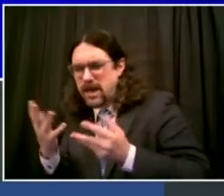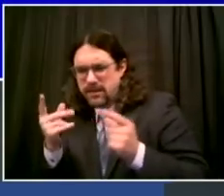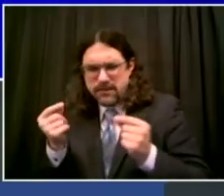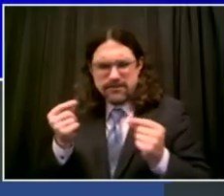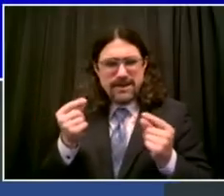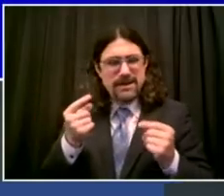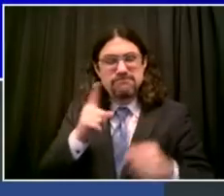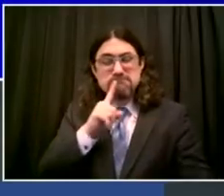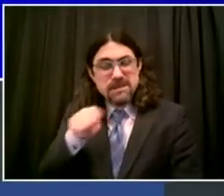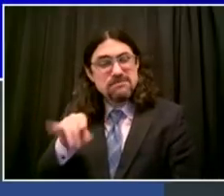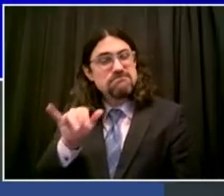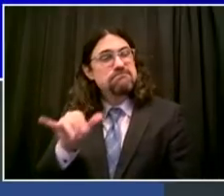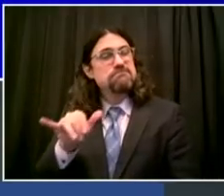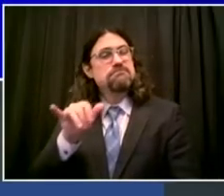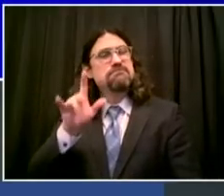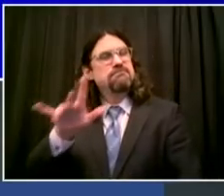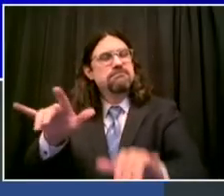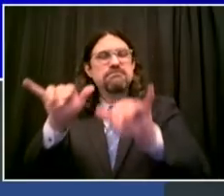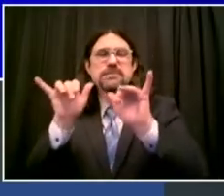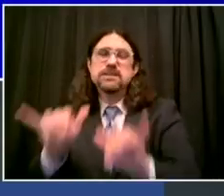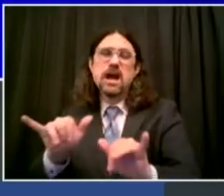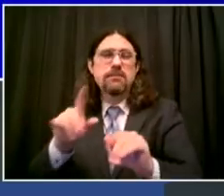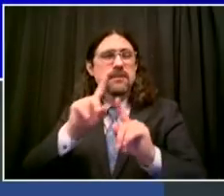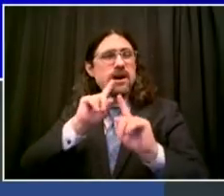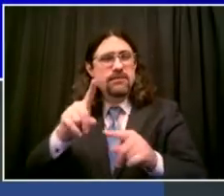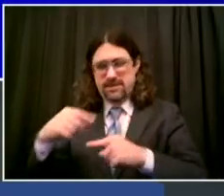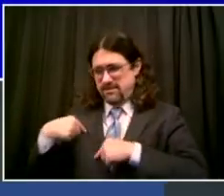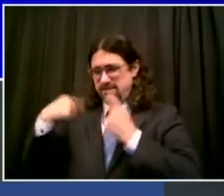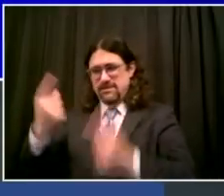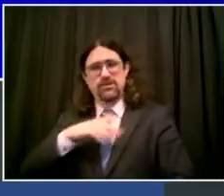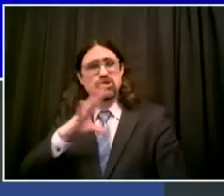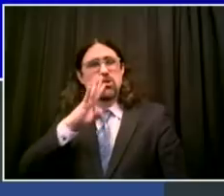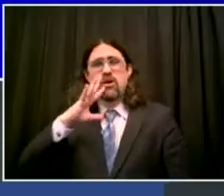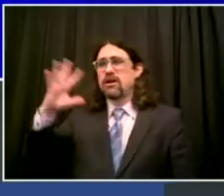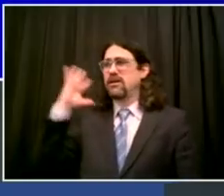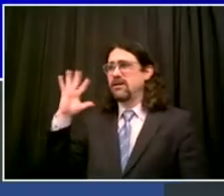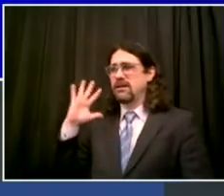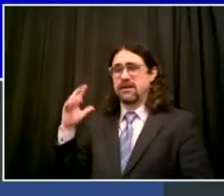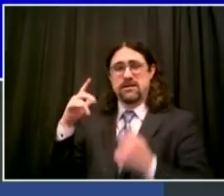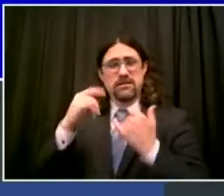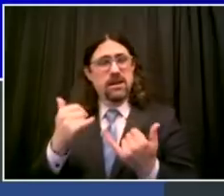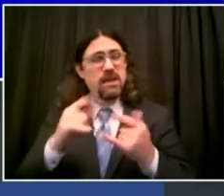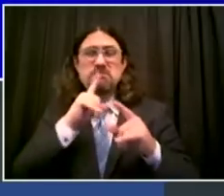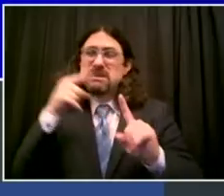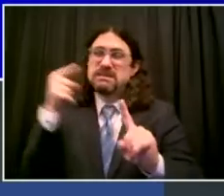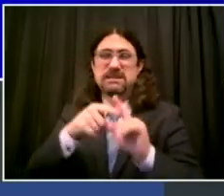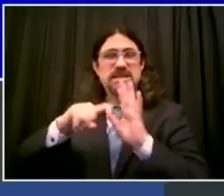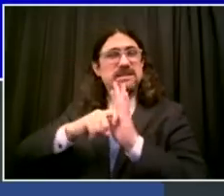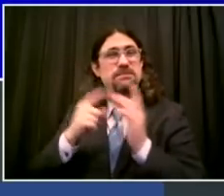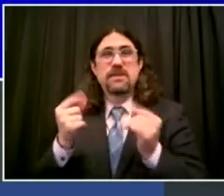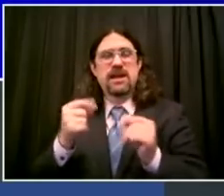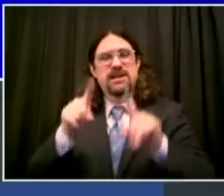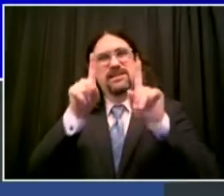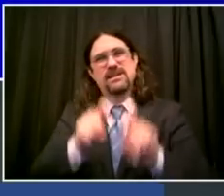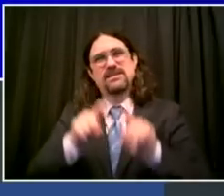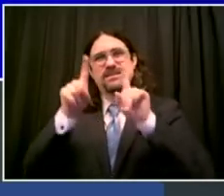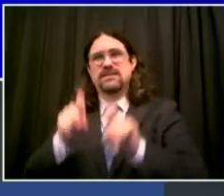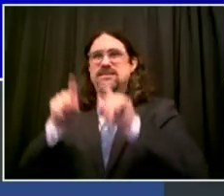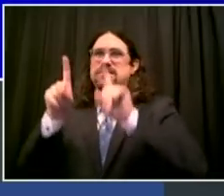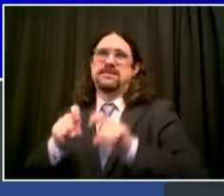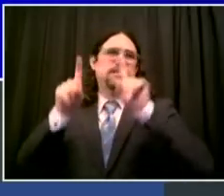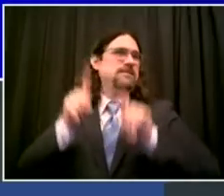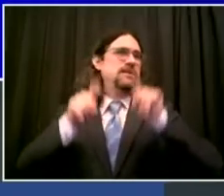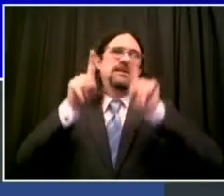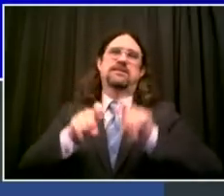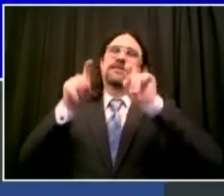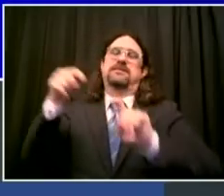So now we're at a situation where we're able to get more and more people tested than ever before. And we want to get the